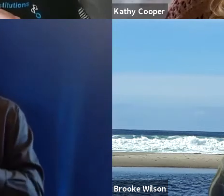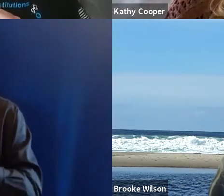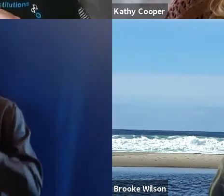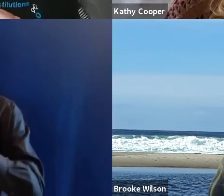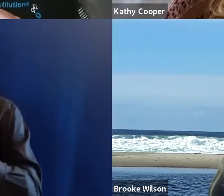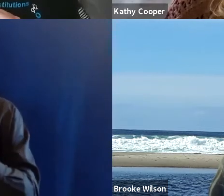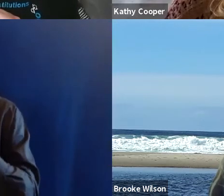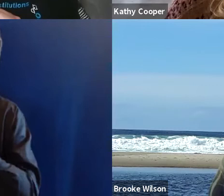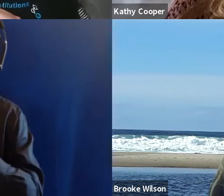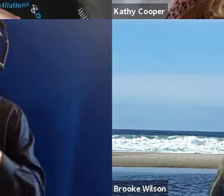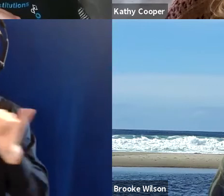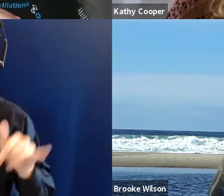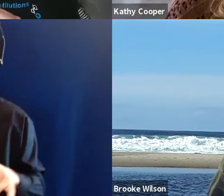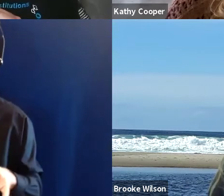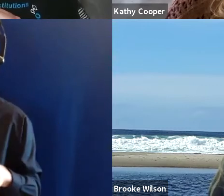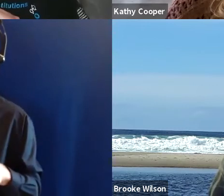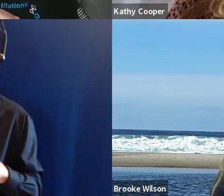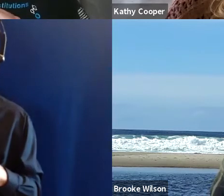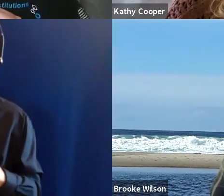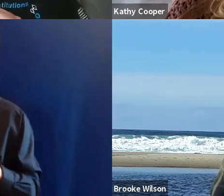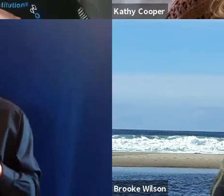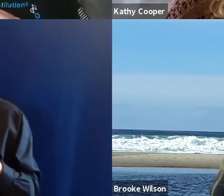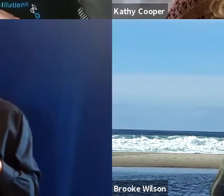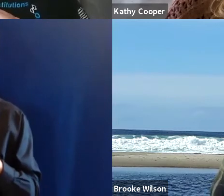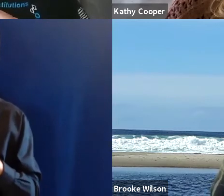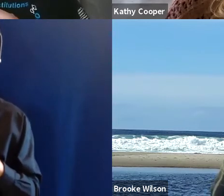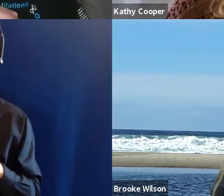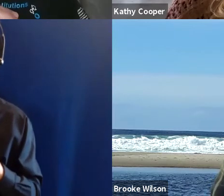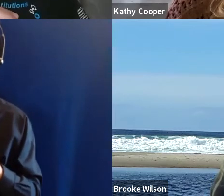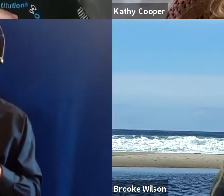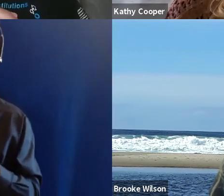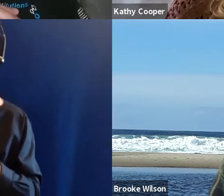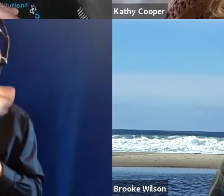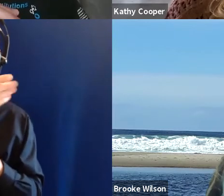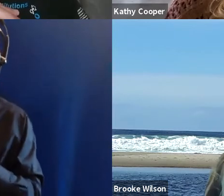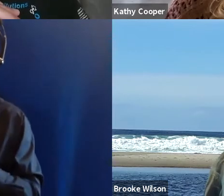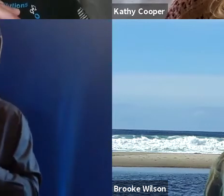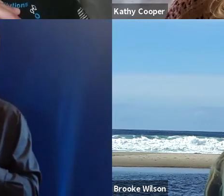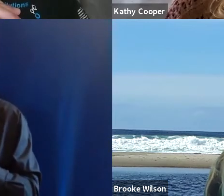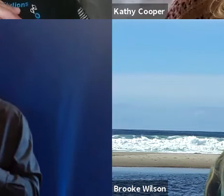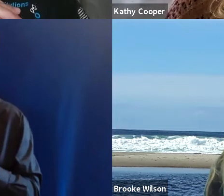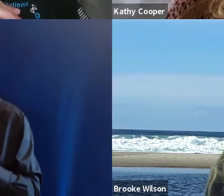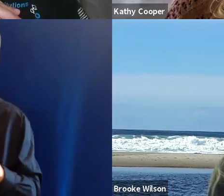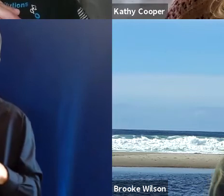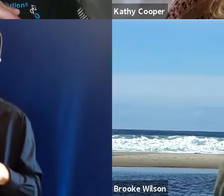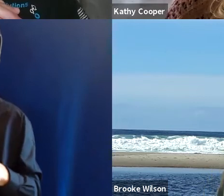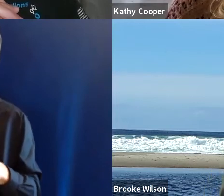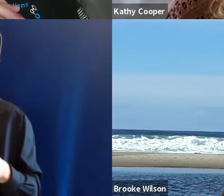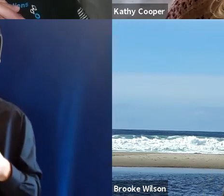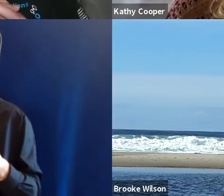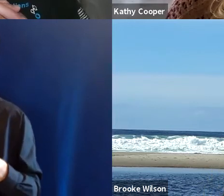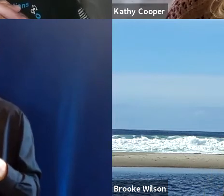and what the weather's like where they are. For Q&A though, we would really encourage you to use the